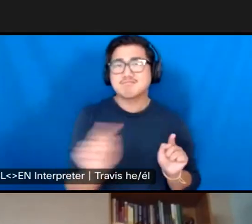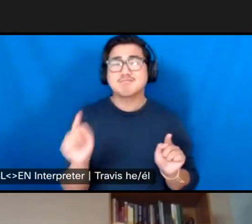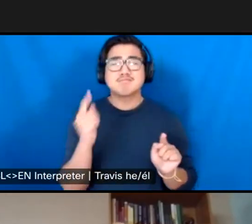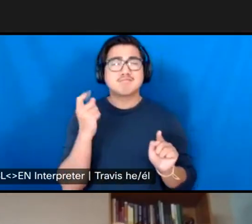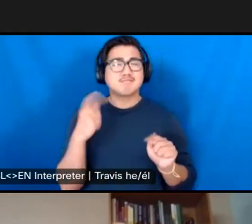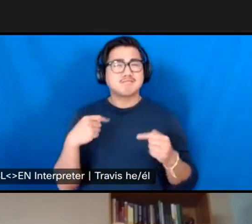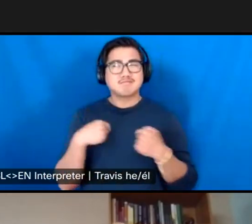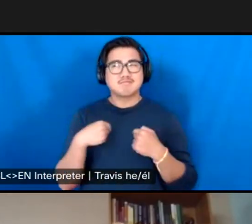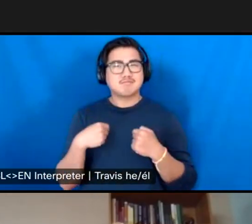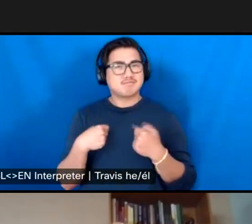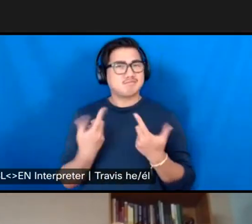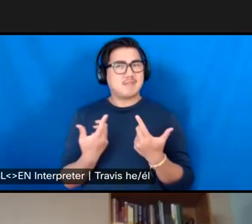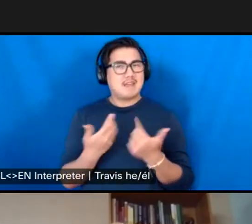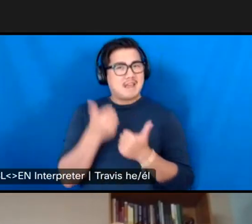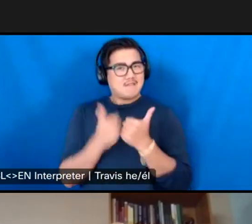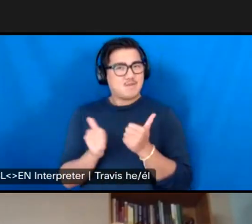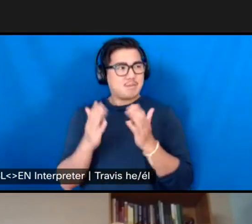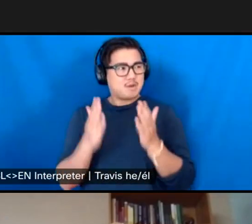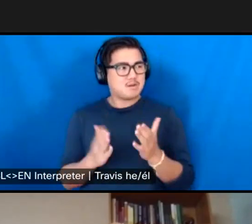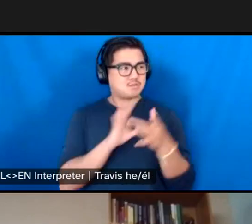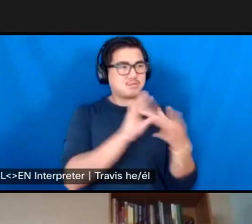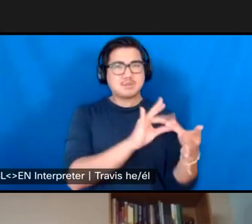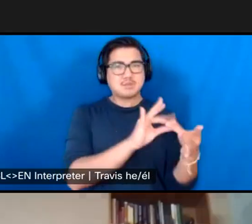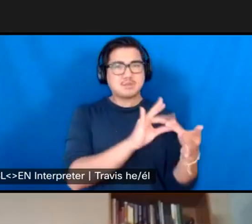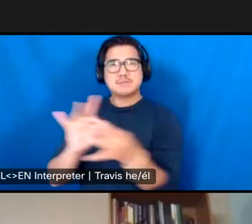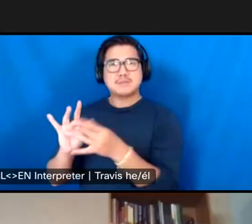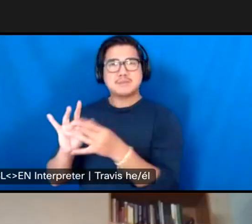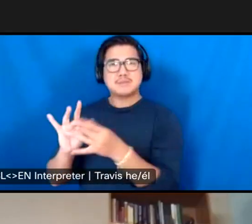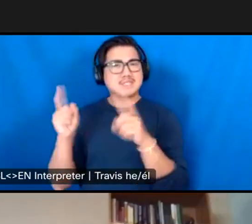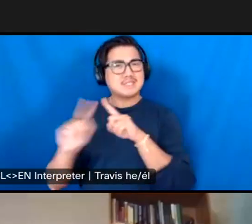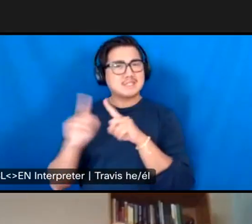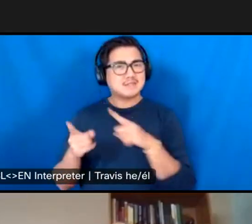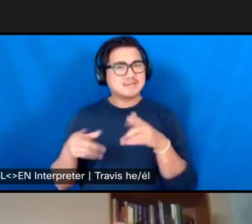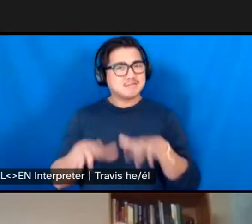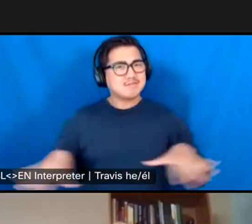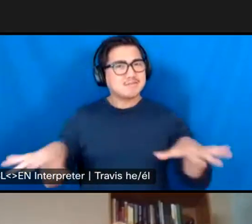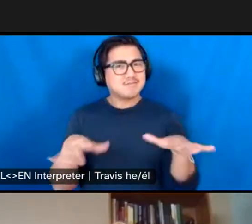connected to something else, right? So as we begin to heal, we begin to